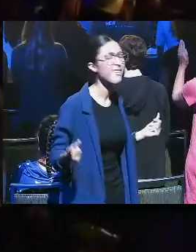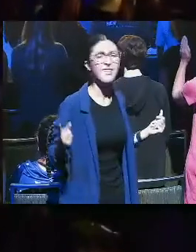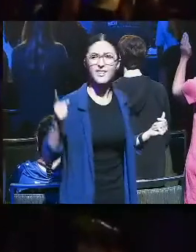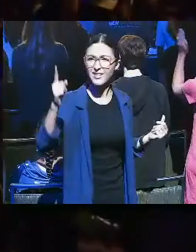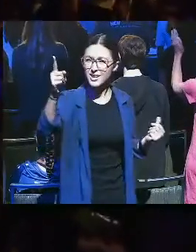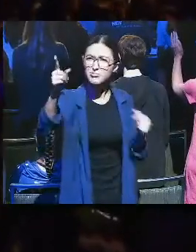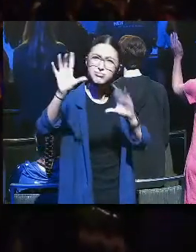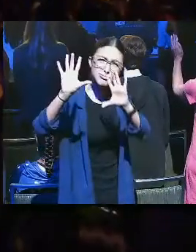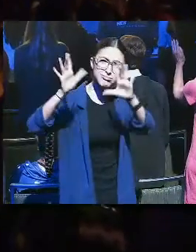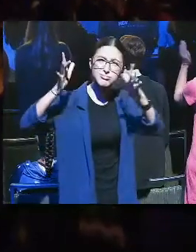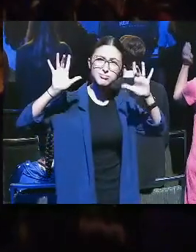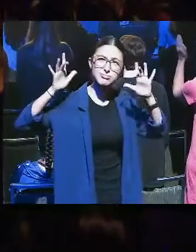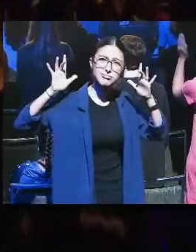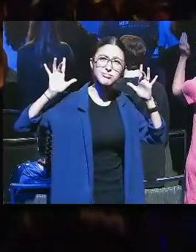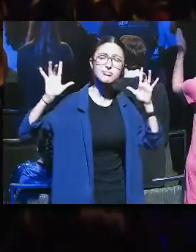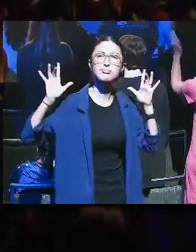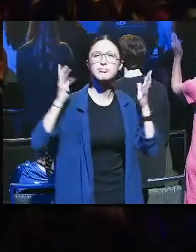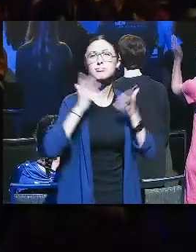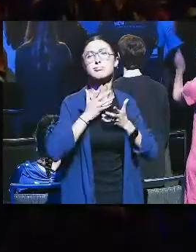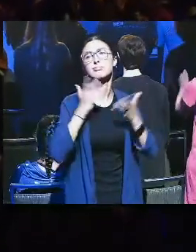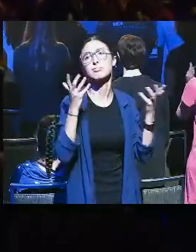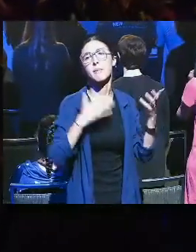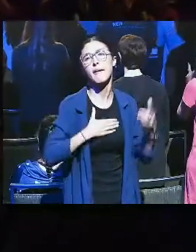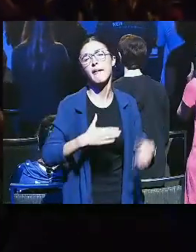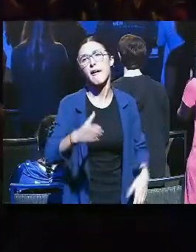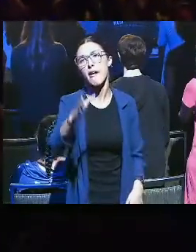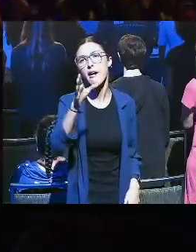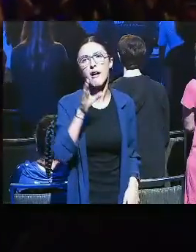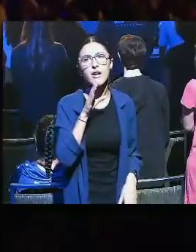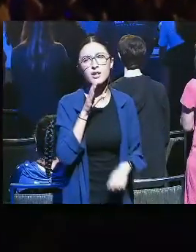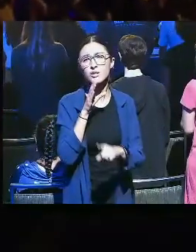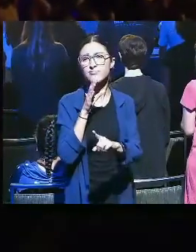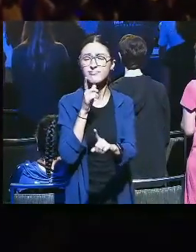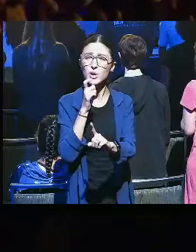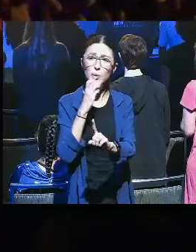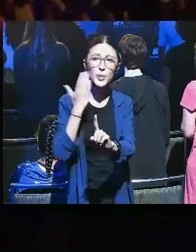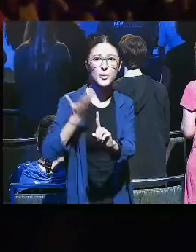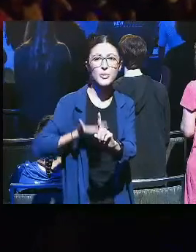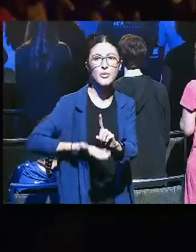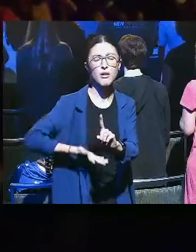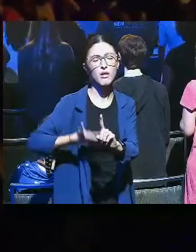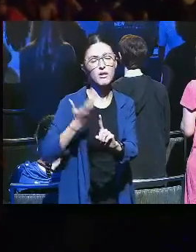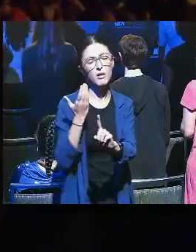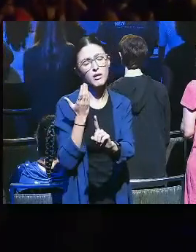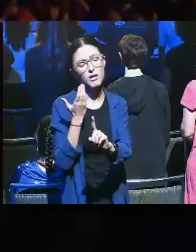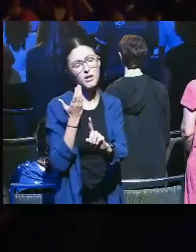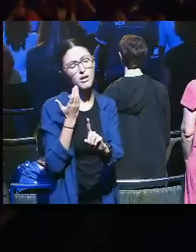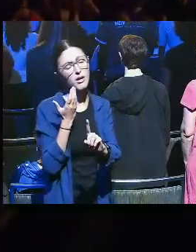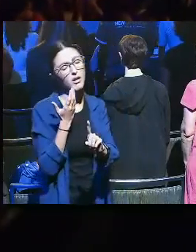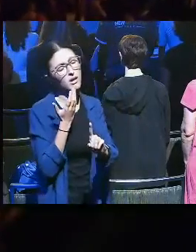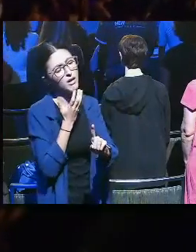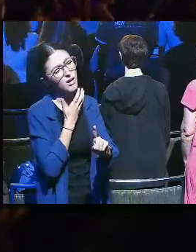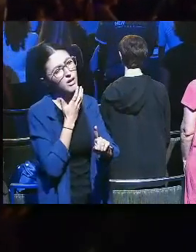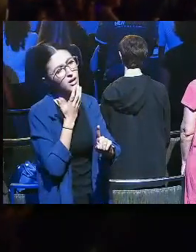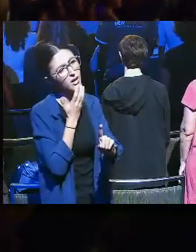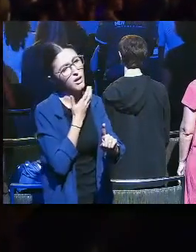the darkness. My God, that is who you are.